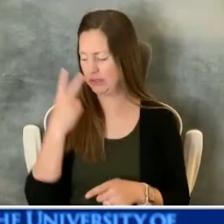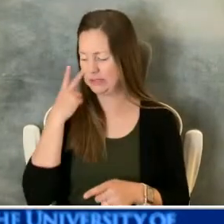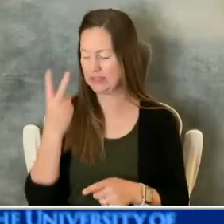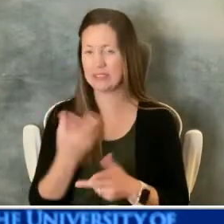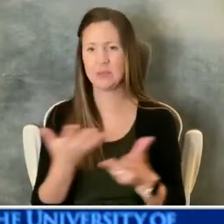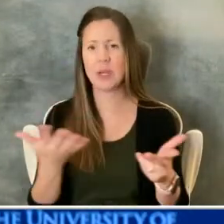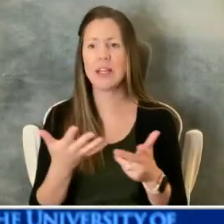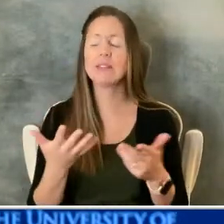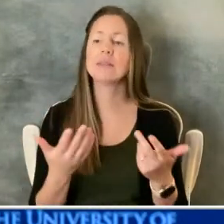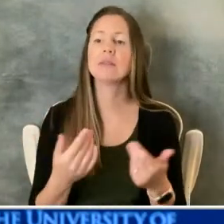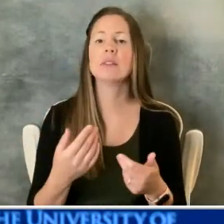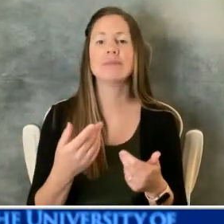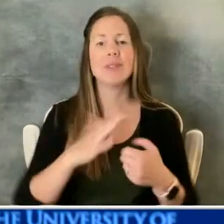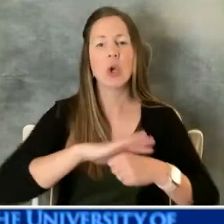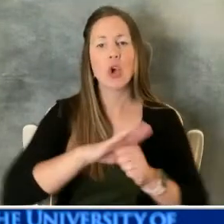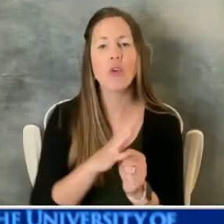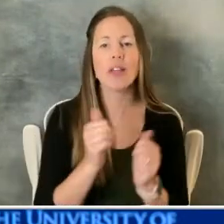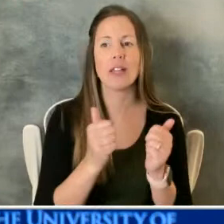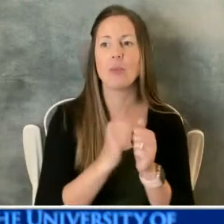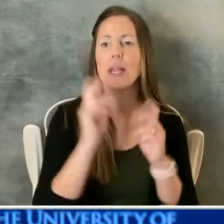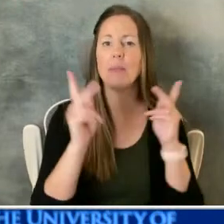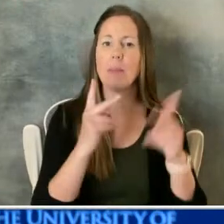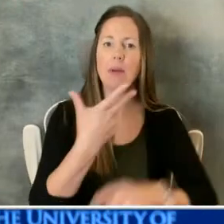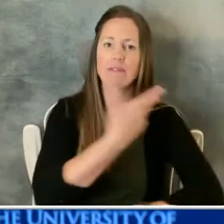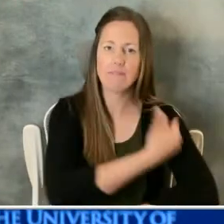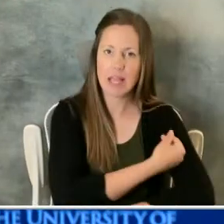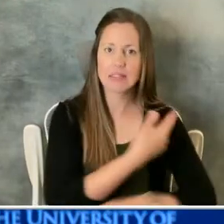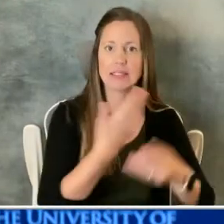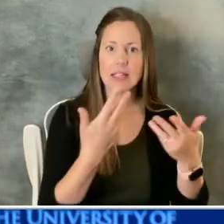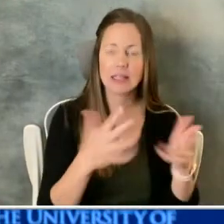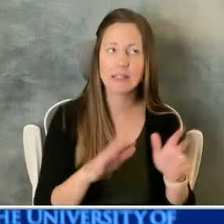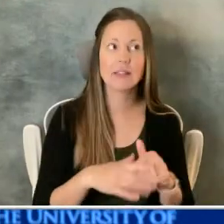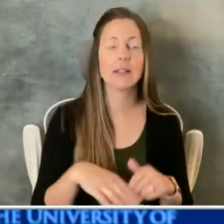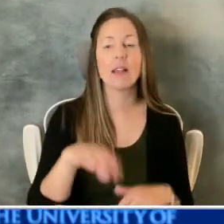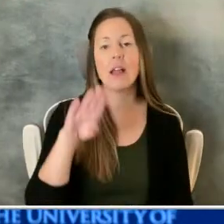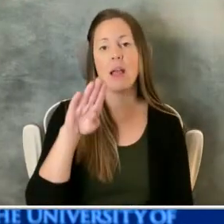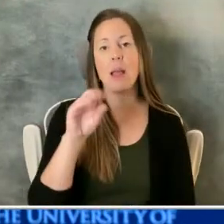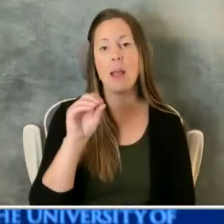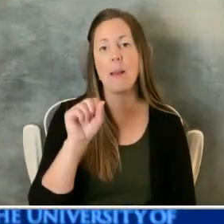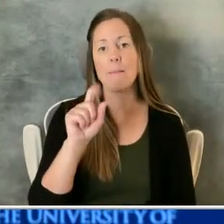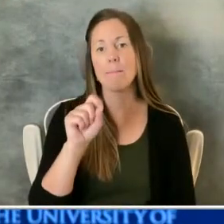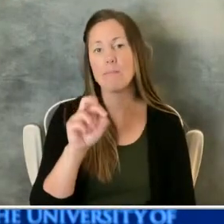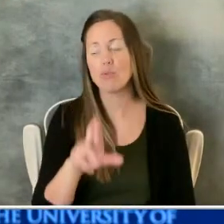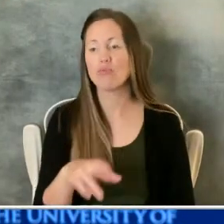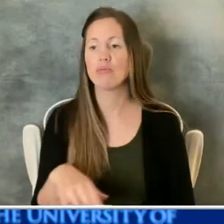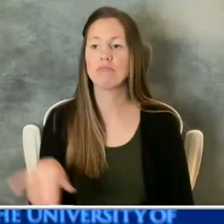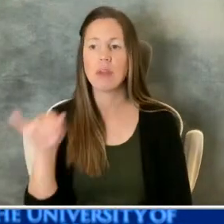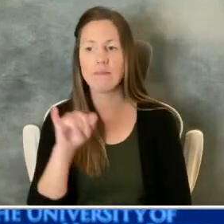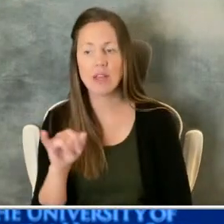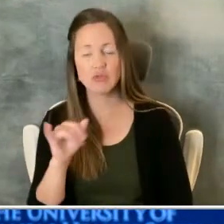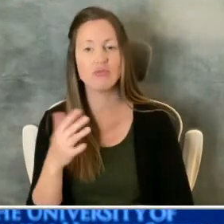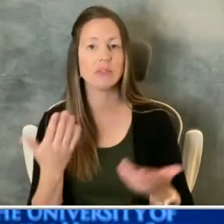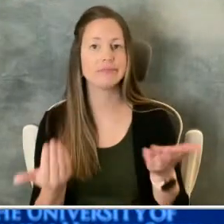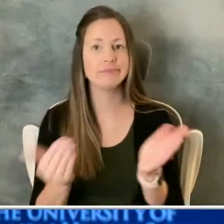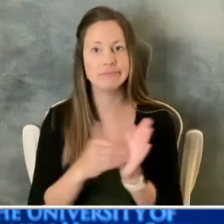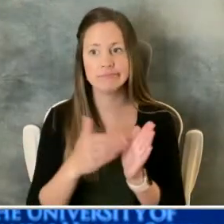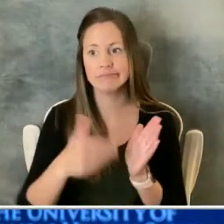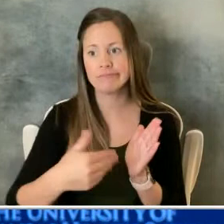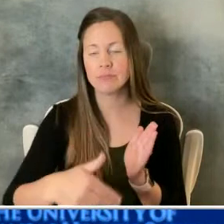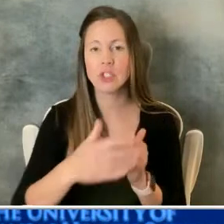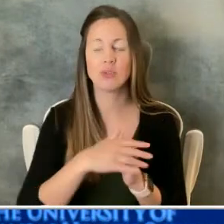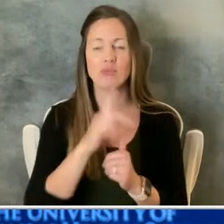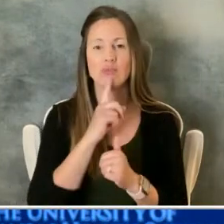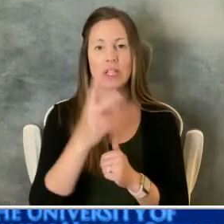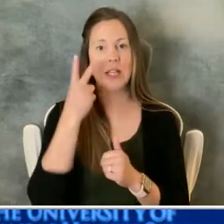with vaccination, of course, boosting, infection and reinfection, I think we anecdotally have seen less